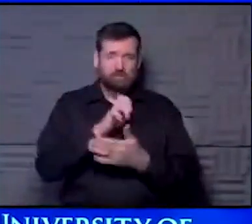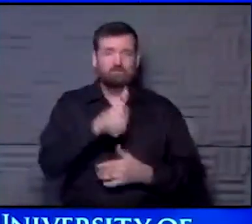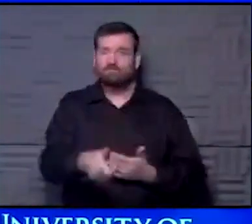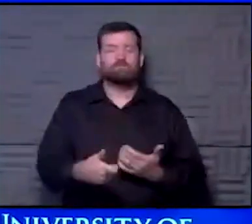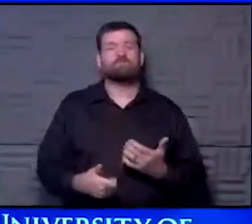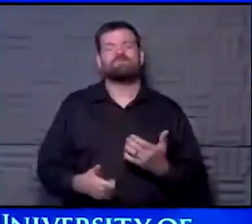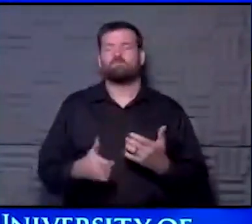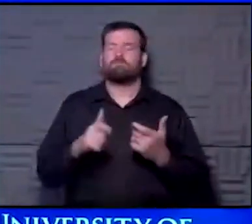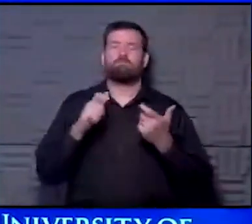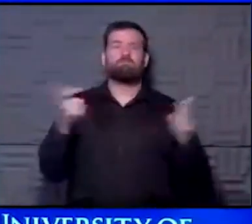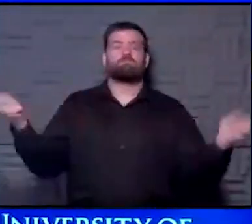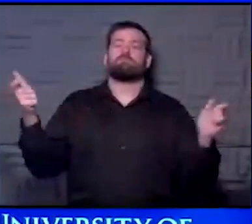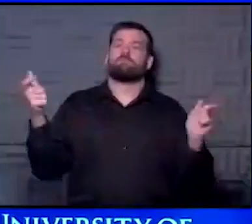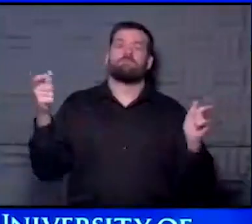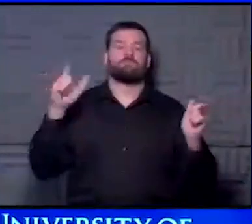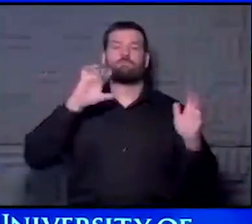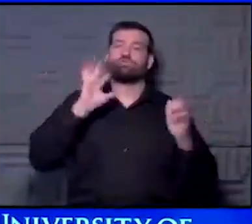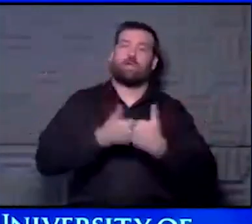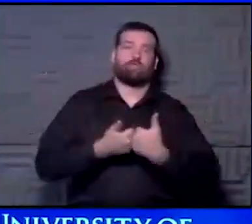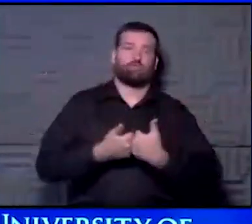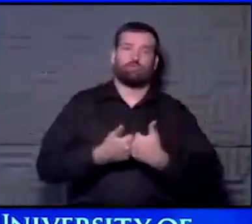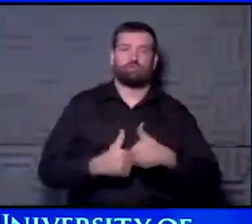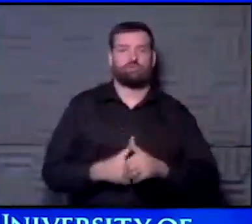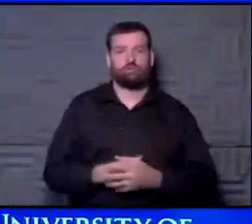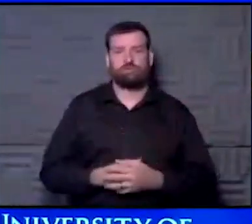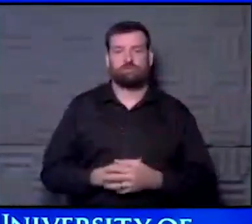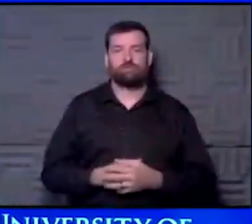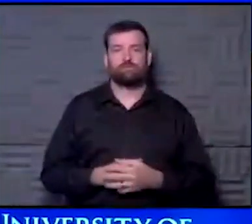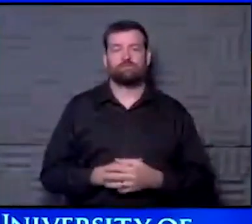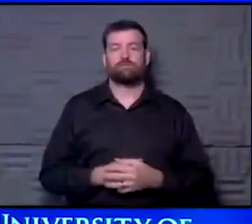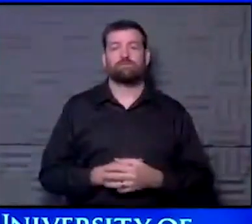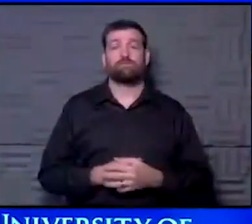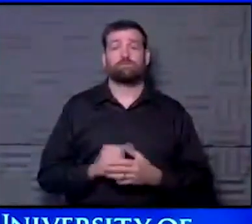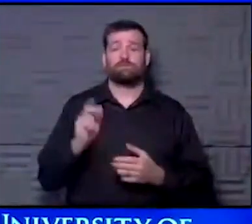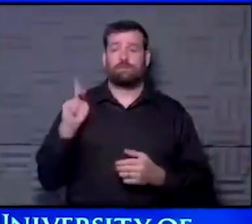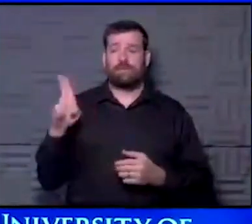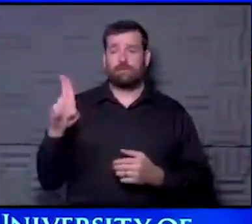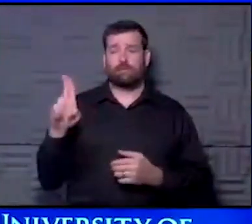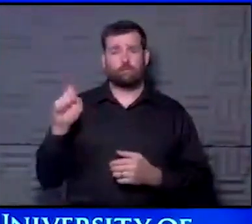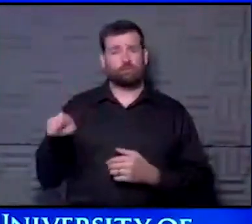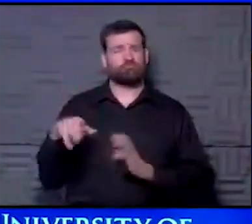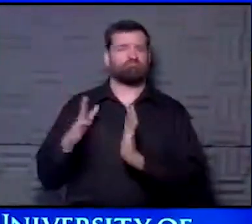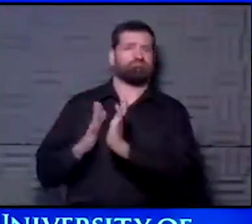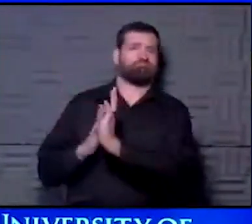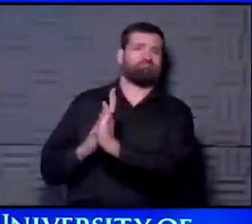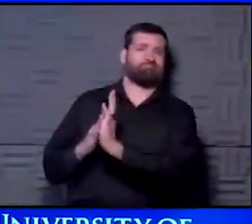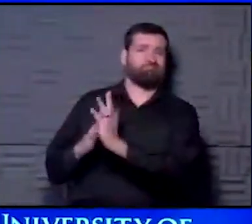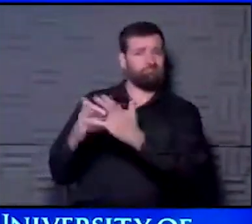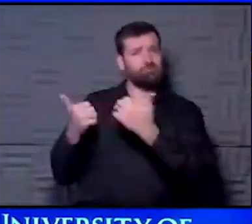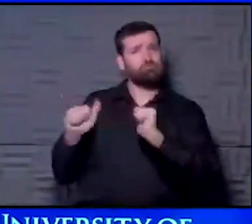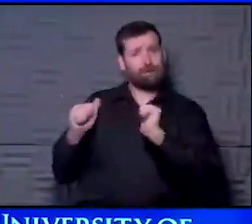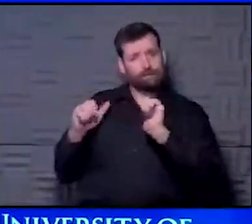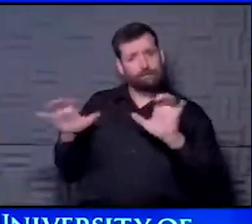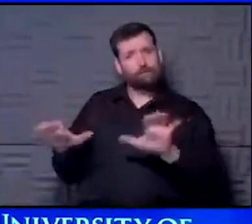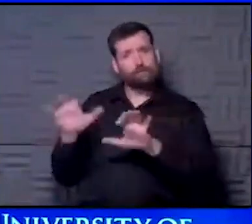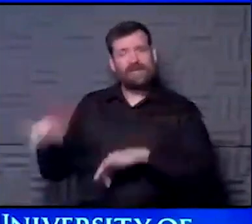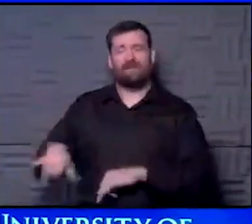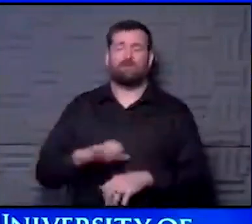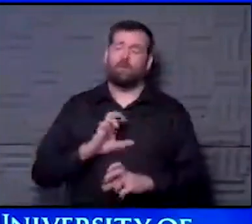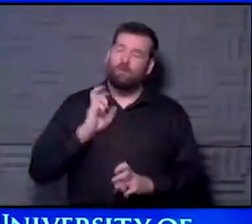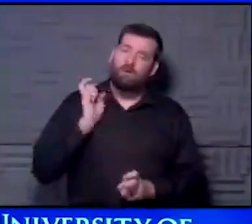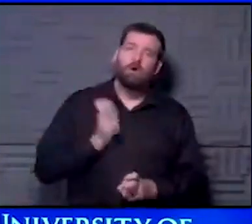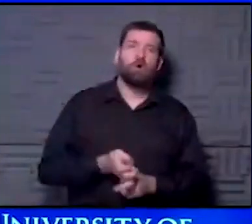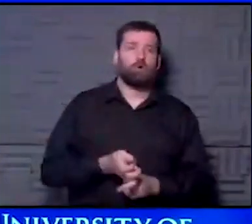huge logistical challenge. And I think KU should get a lot of credit for trying to do this. It's